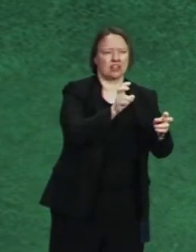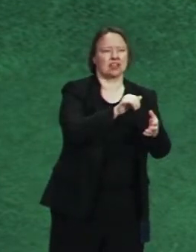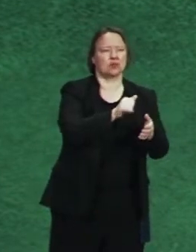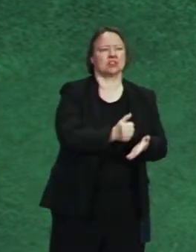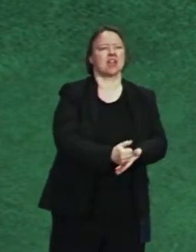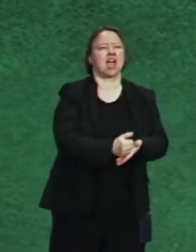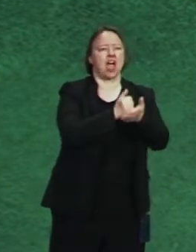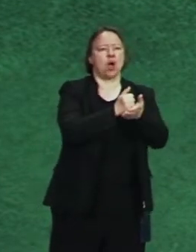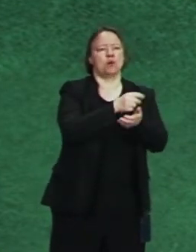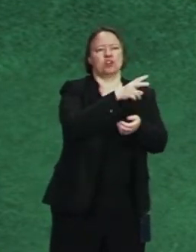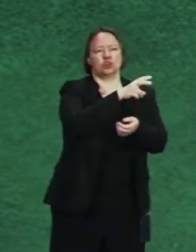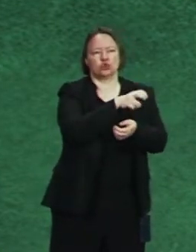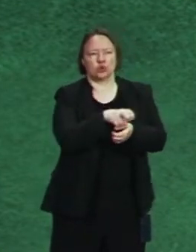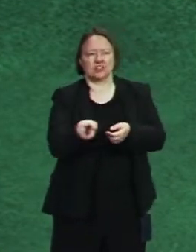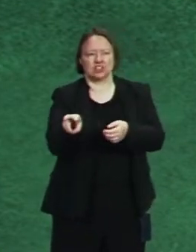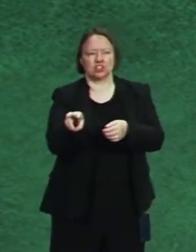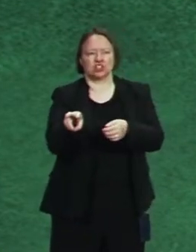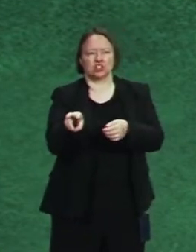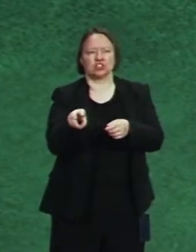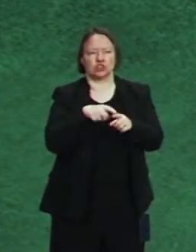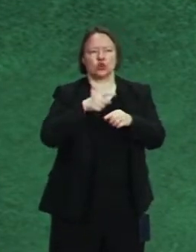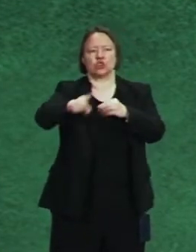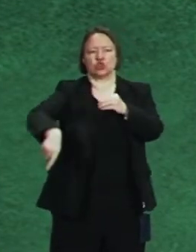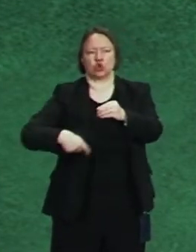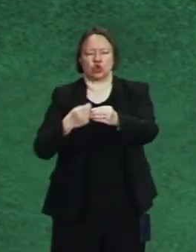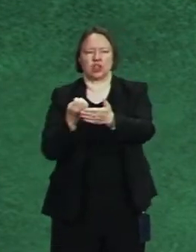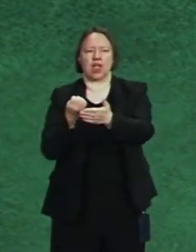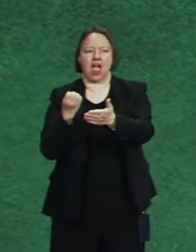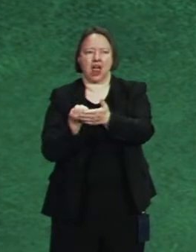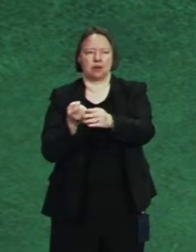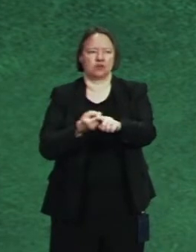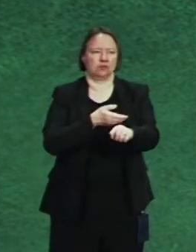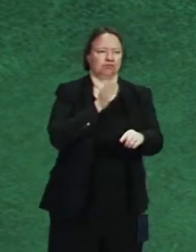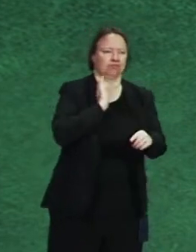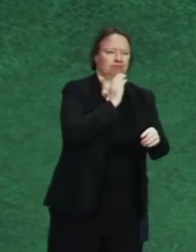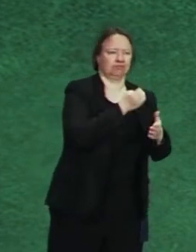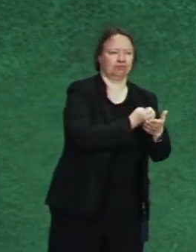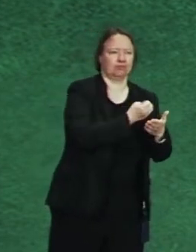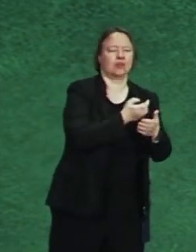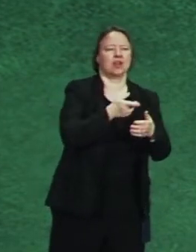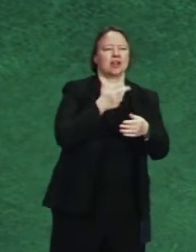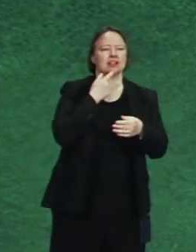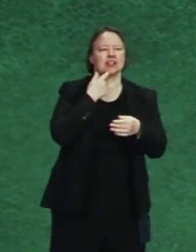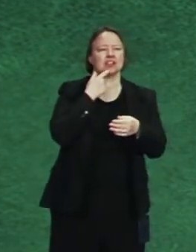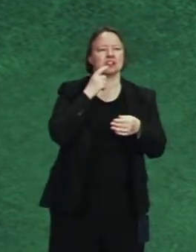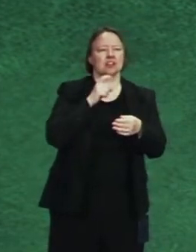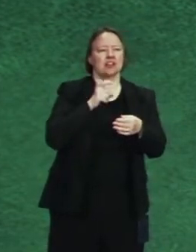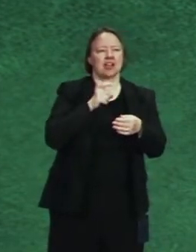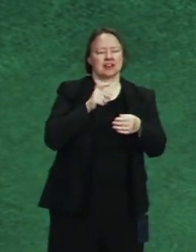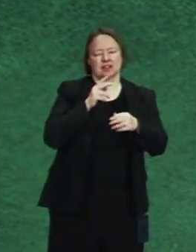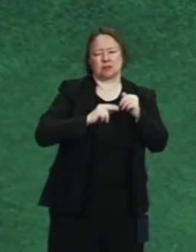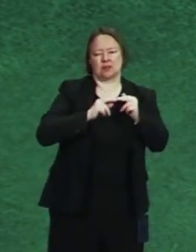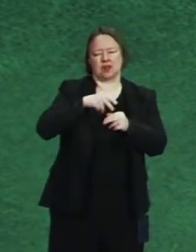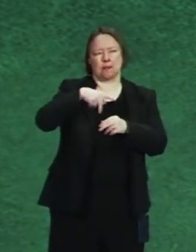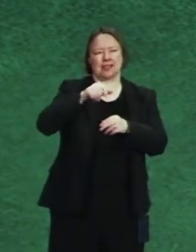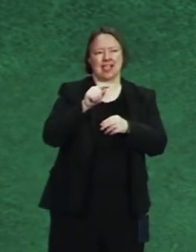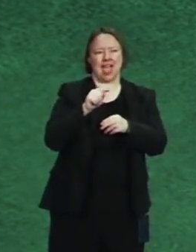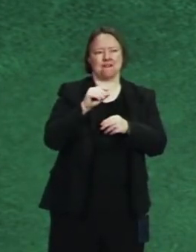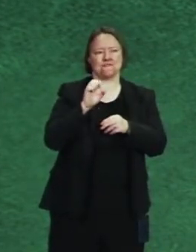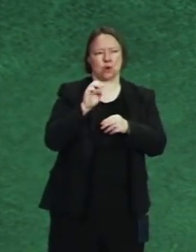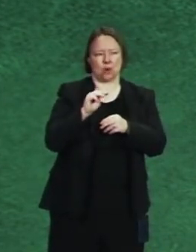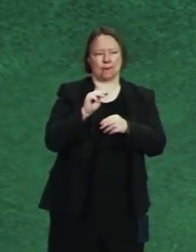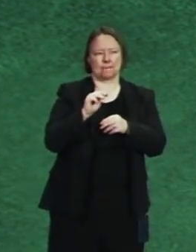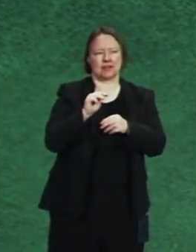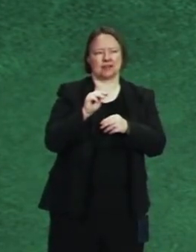us transition into the circular economy. So when I read that book, I actually went ahead to build a platform, a social platform that